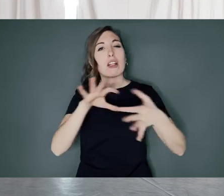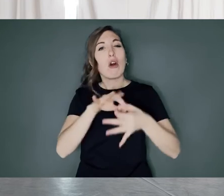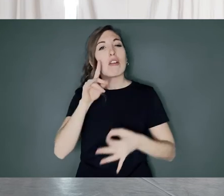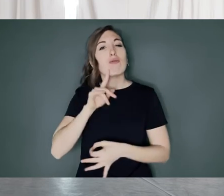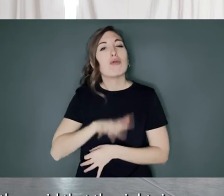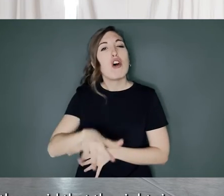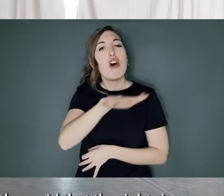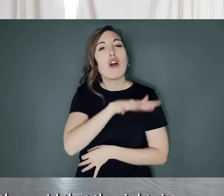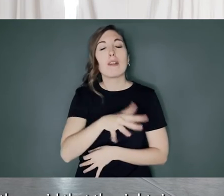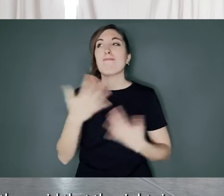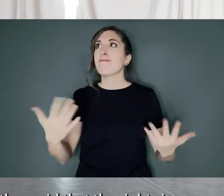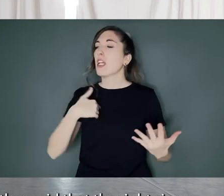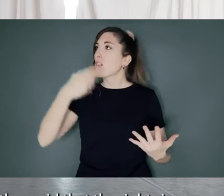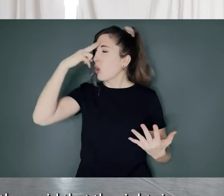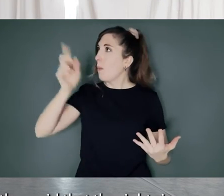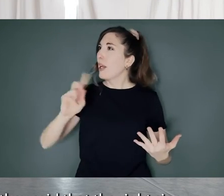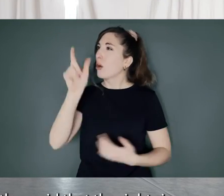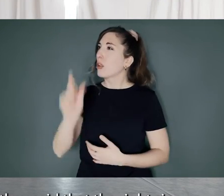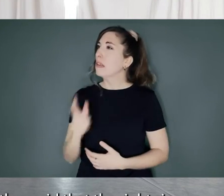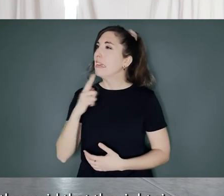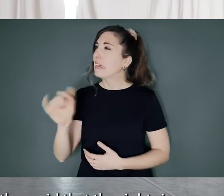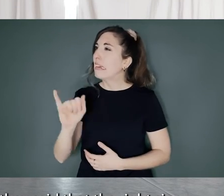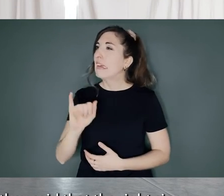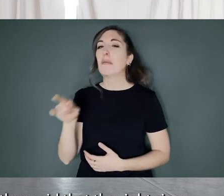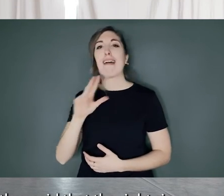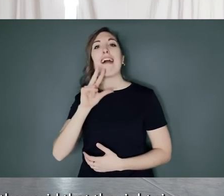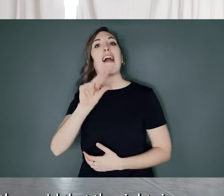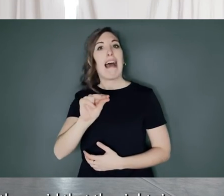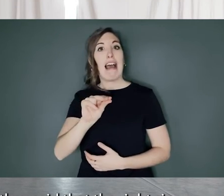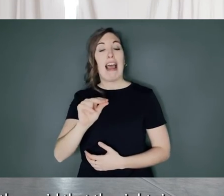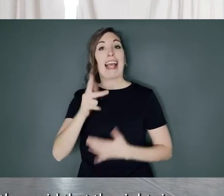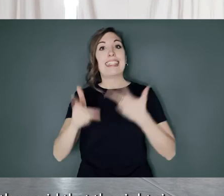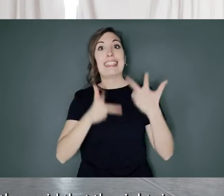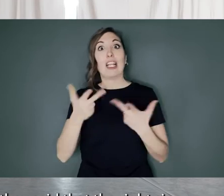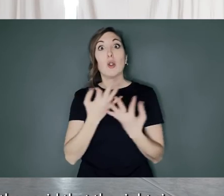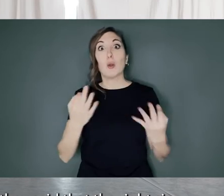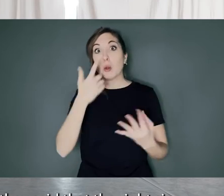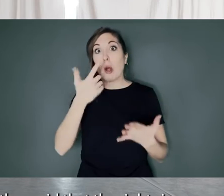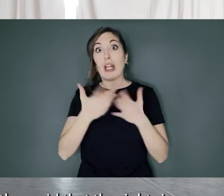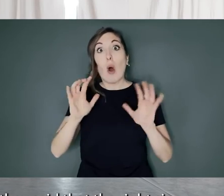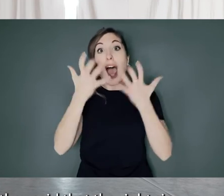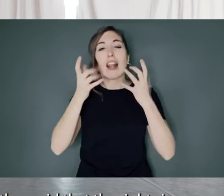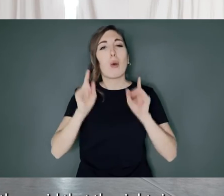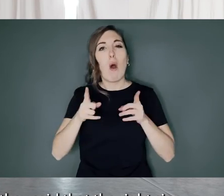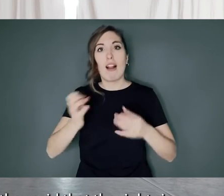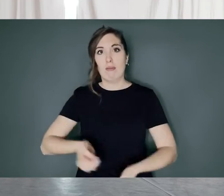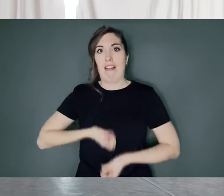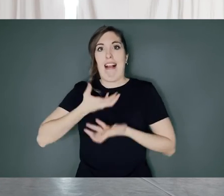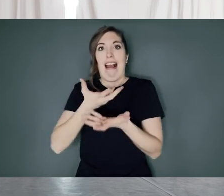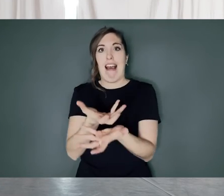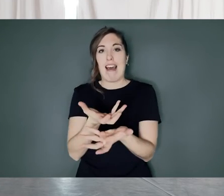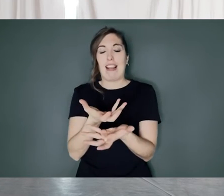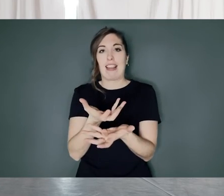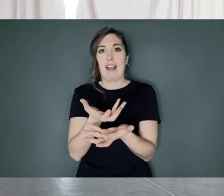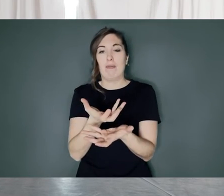when conversations happen about art with deaf people, I can't remember who the person was, but they said that the right sign for